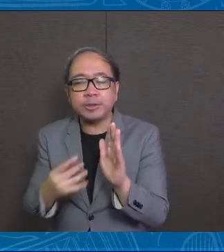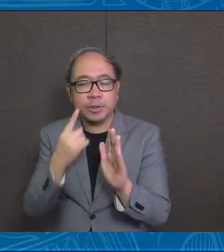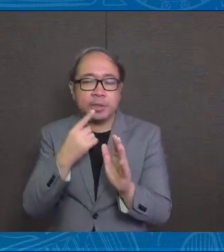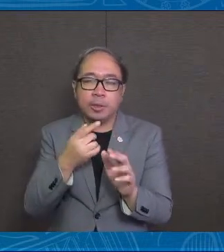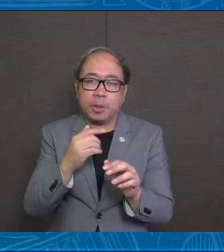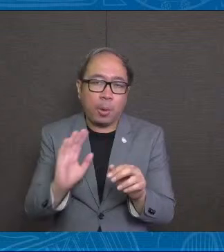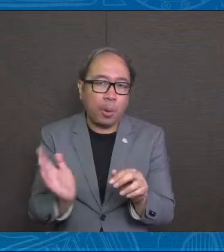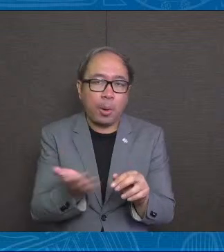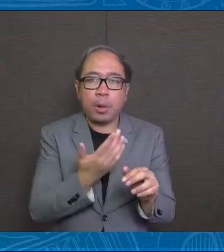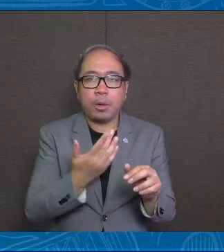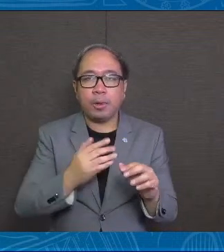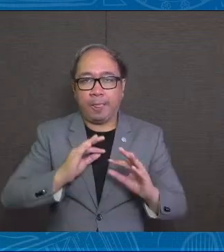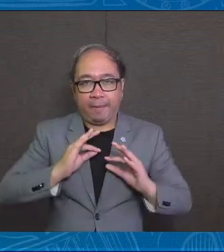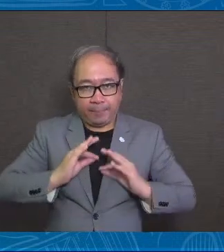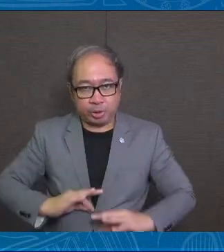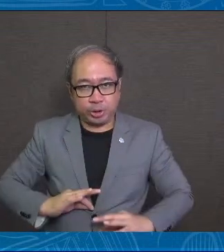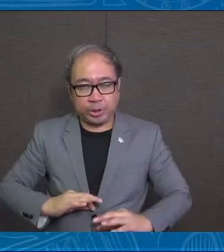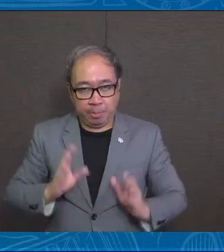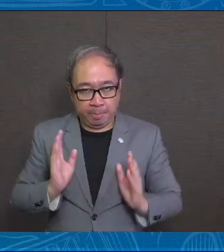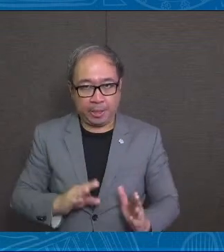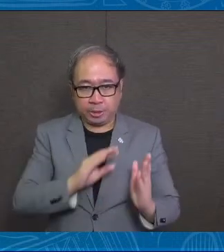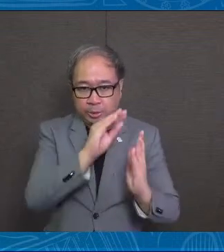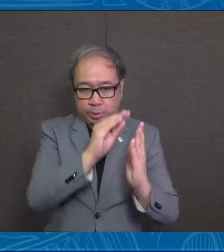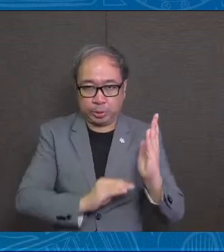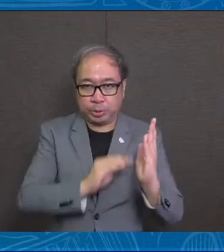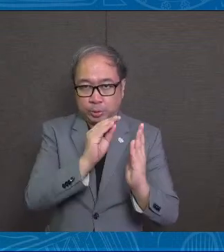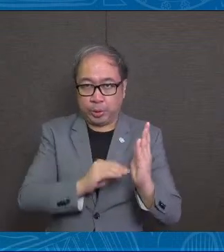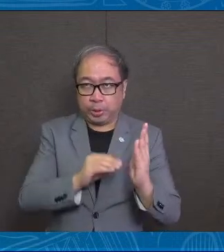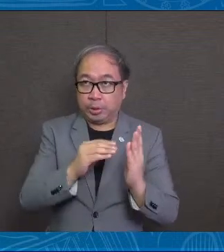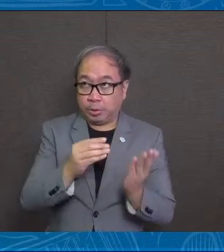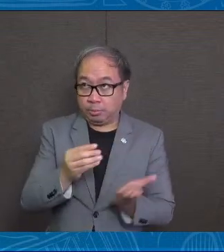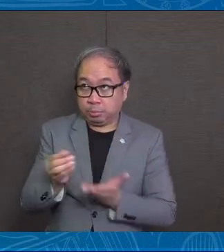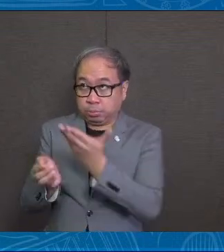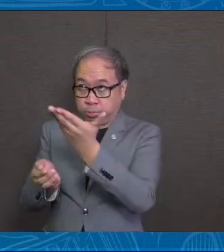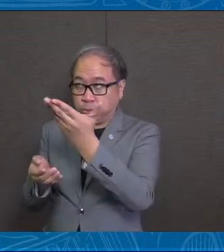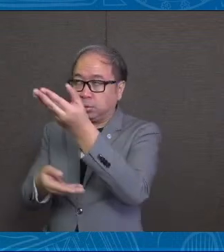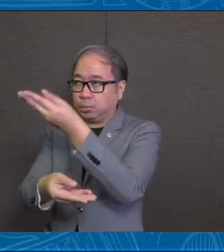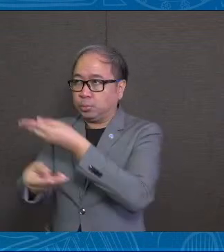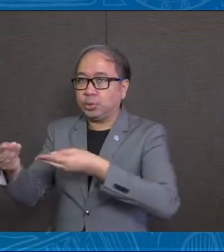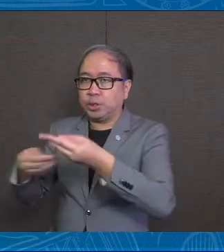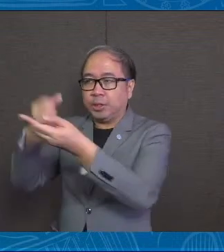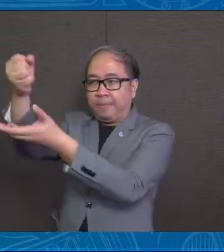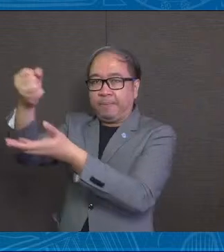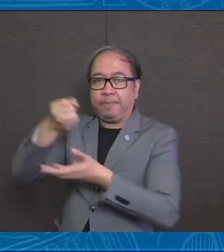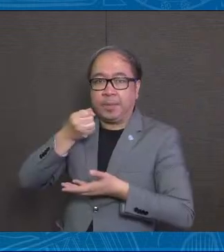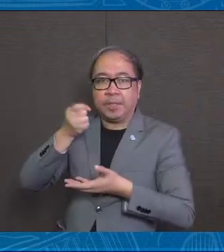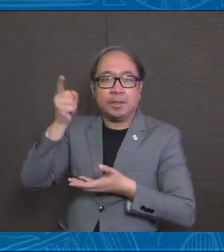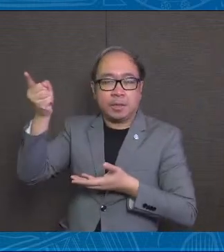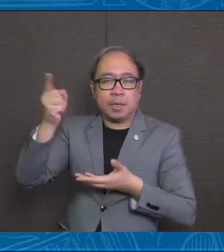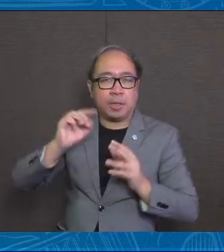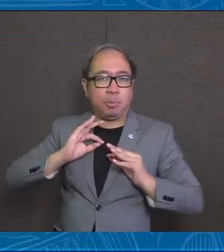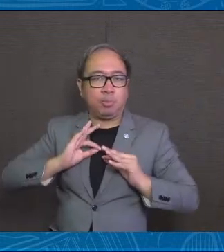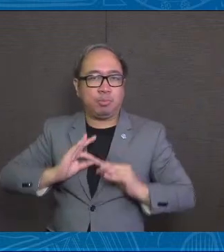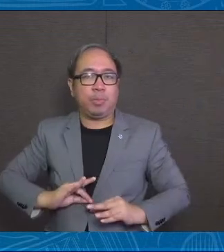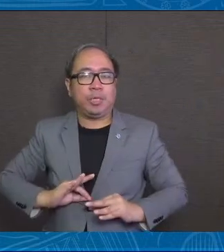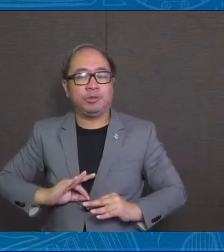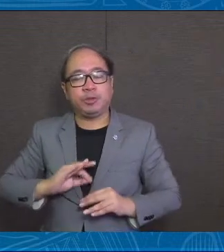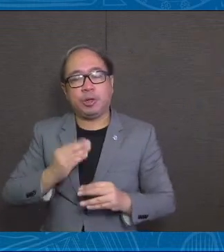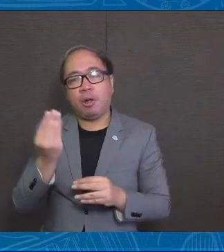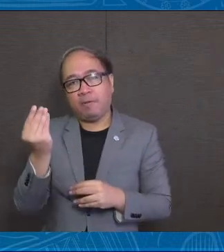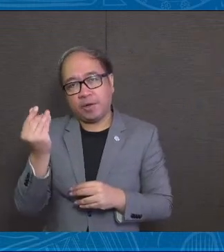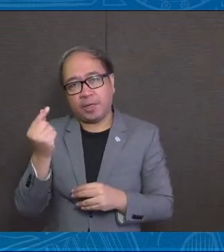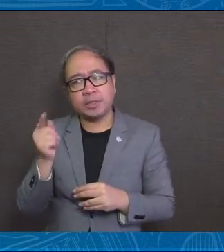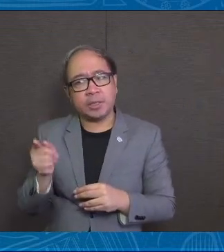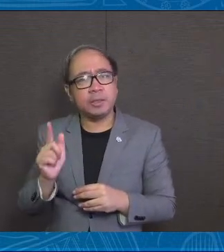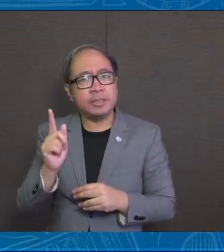ministry will have to fill this component in order to acquire funds from the Ministry of Finance. And this had actually started as